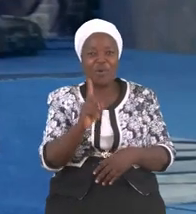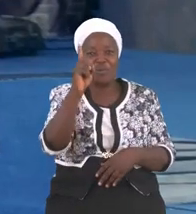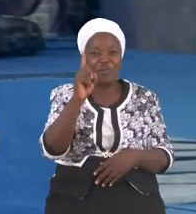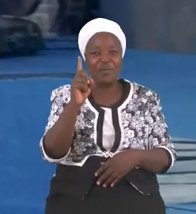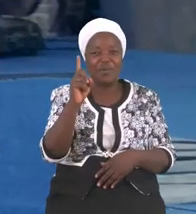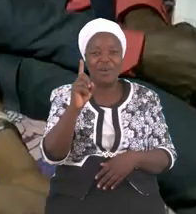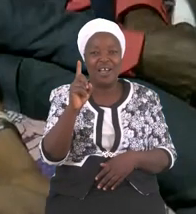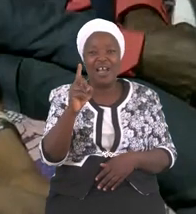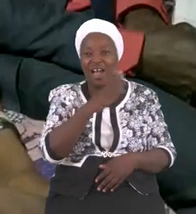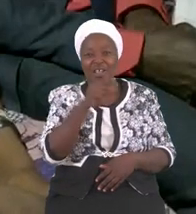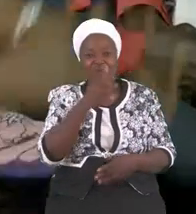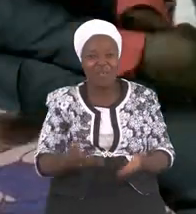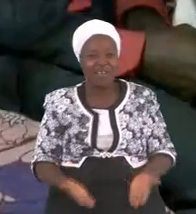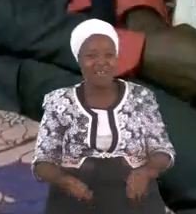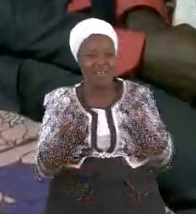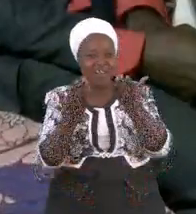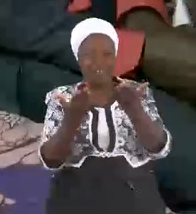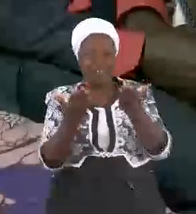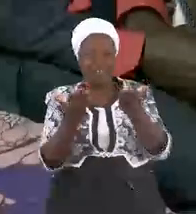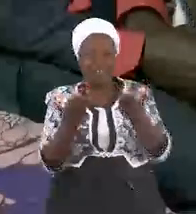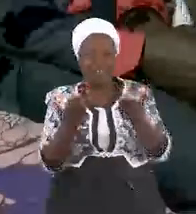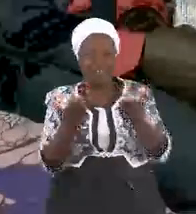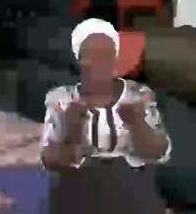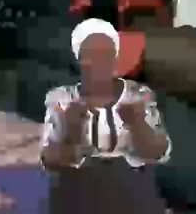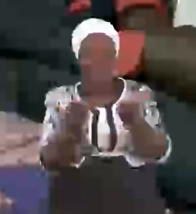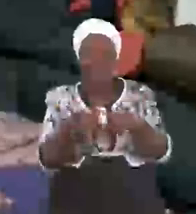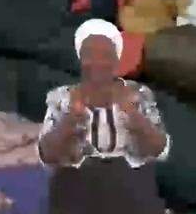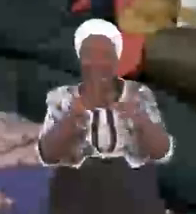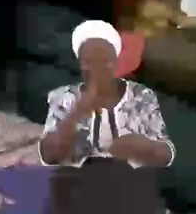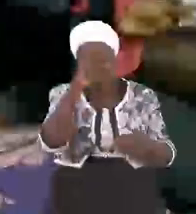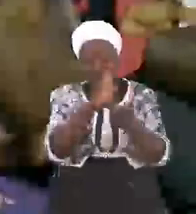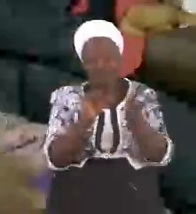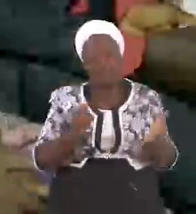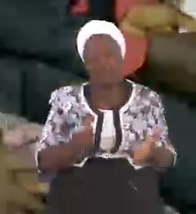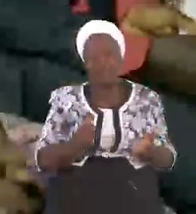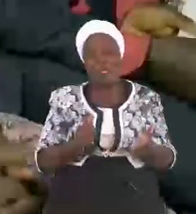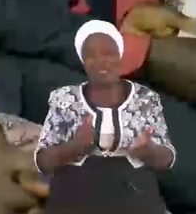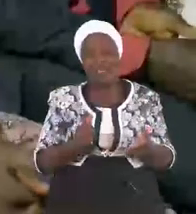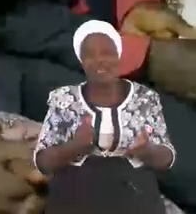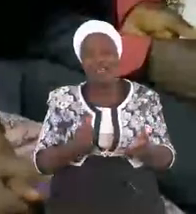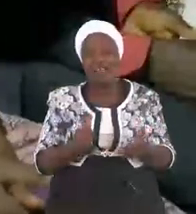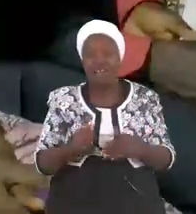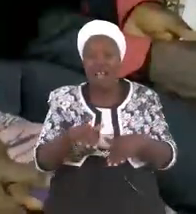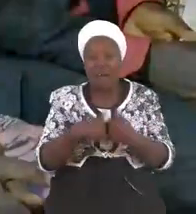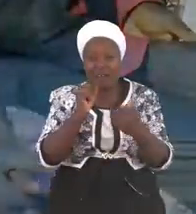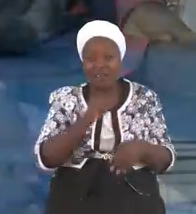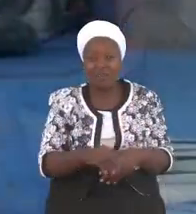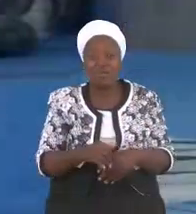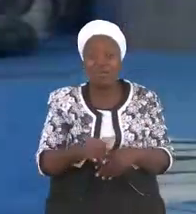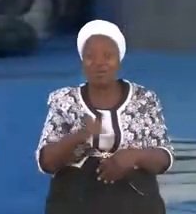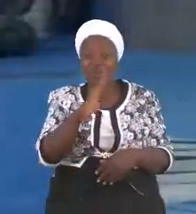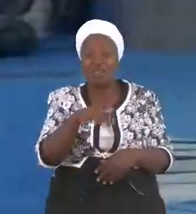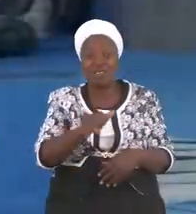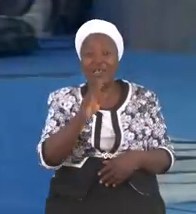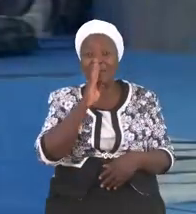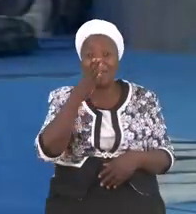will arise. How can you be lame when Christ is there by your side? How can you still be there